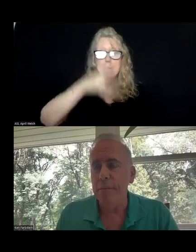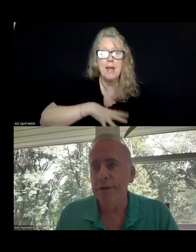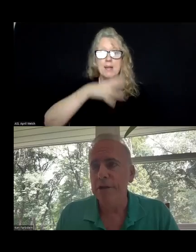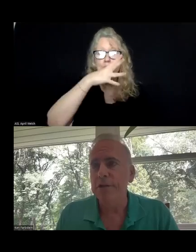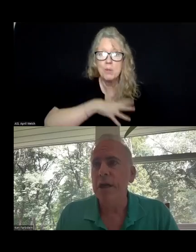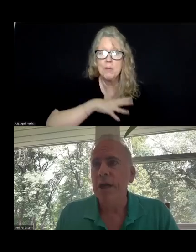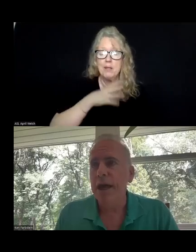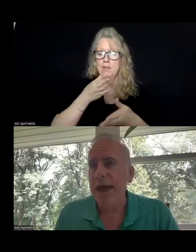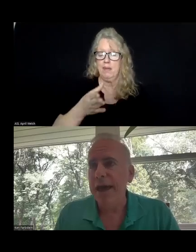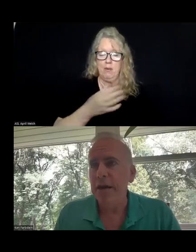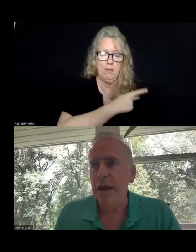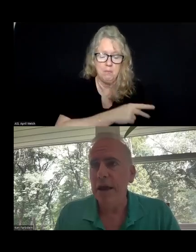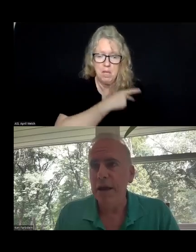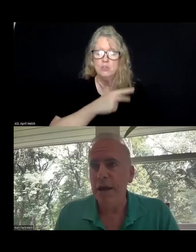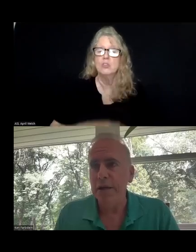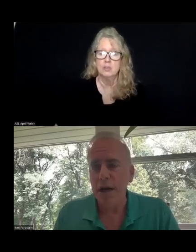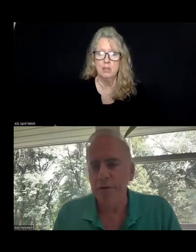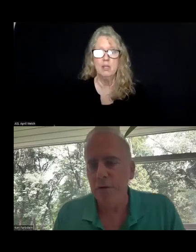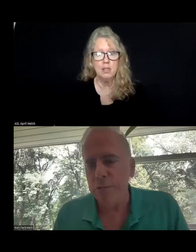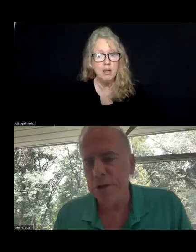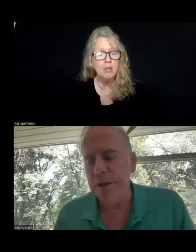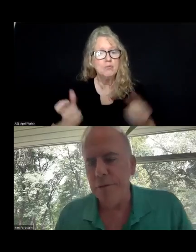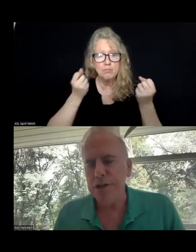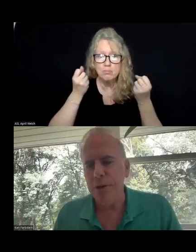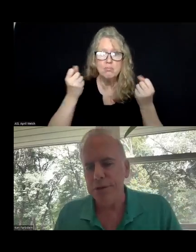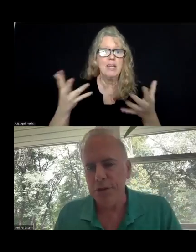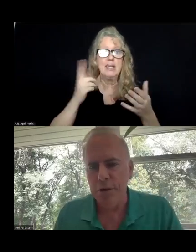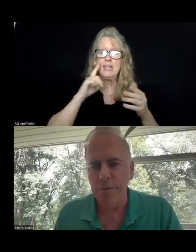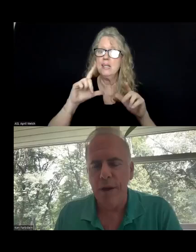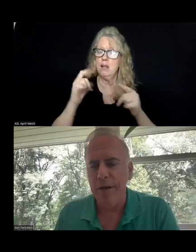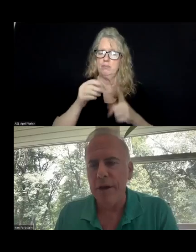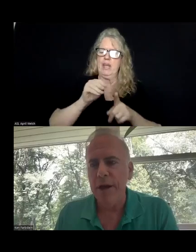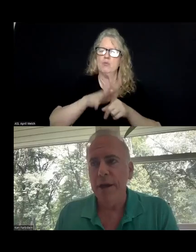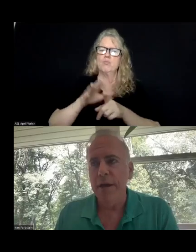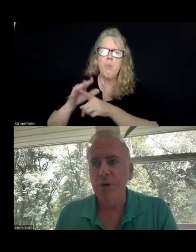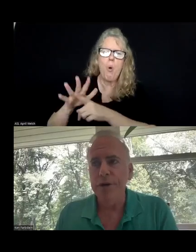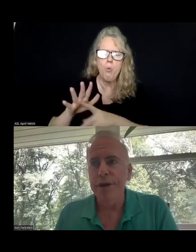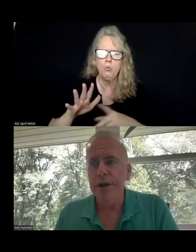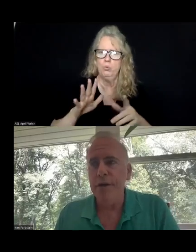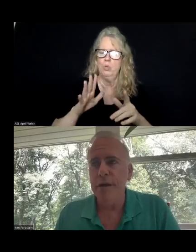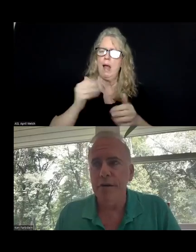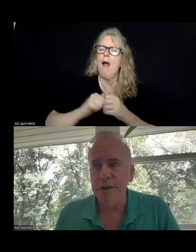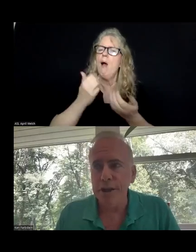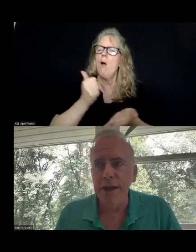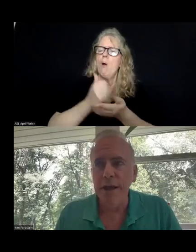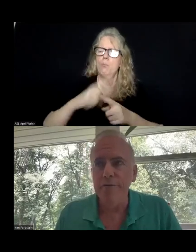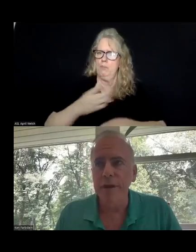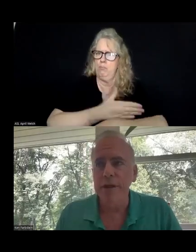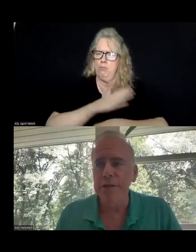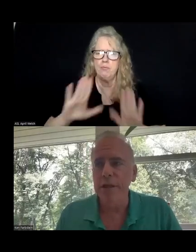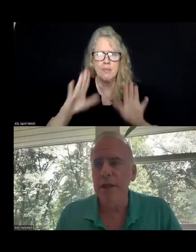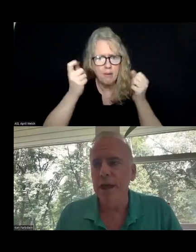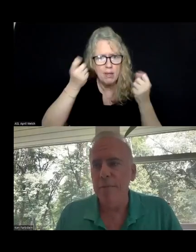the patients, had a lot of groups that they were exposed to about improving their understanding of